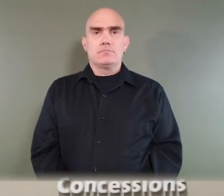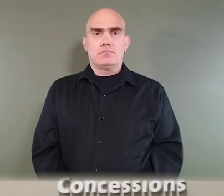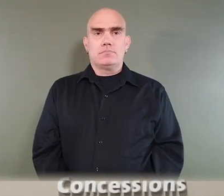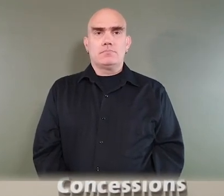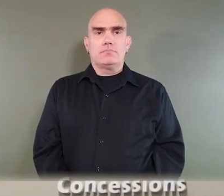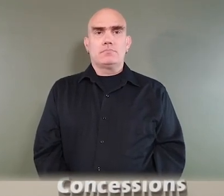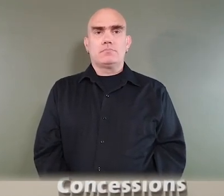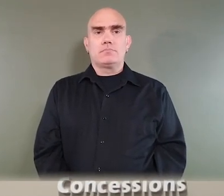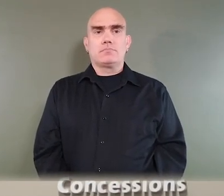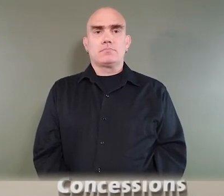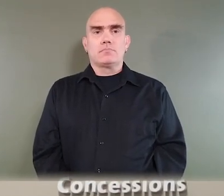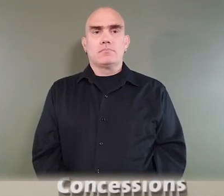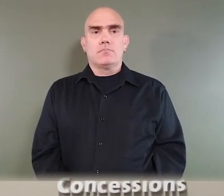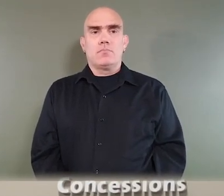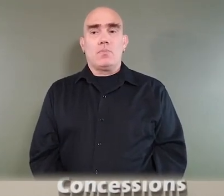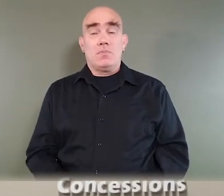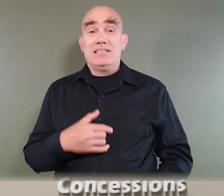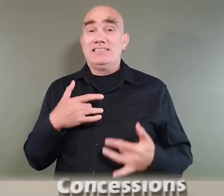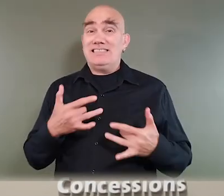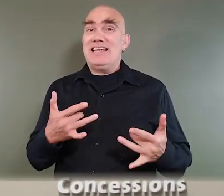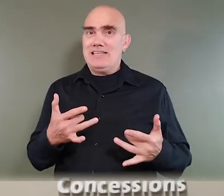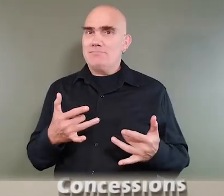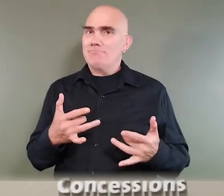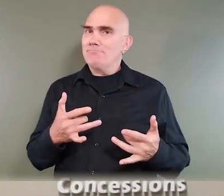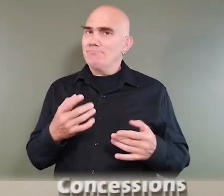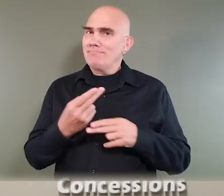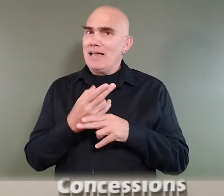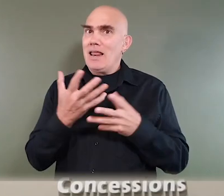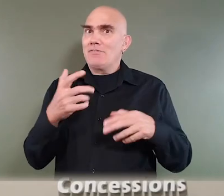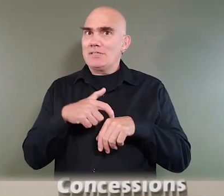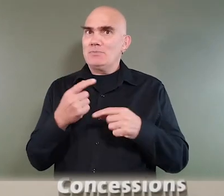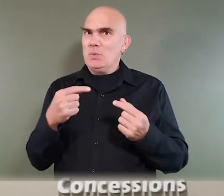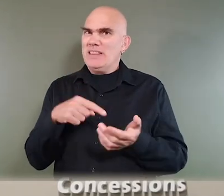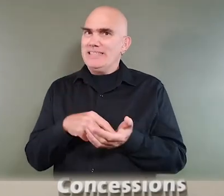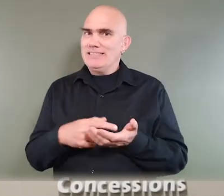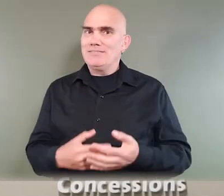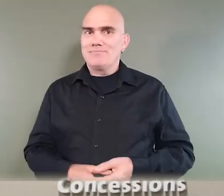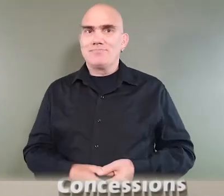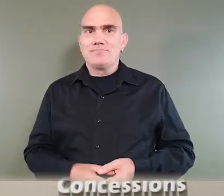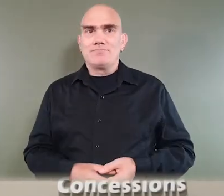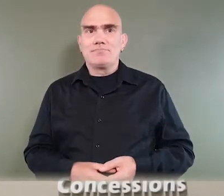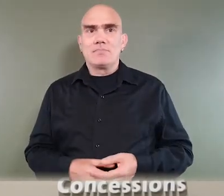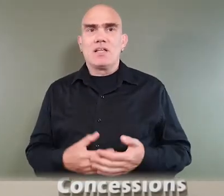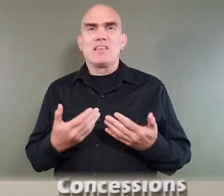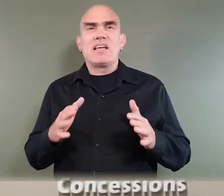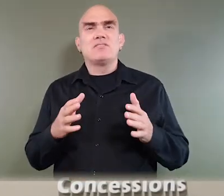We tend to spend a lot of time doing this. Let's undo that.